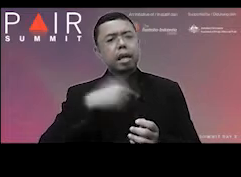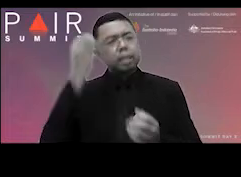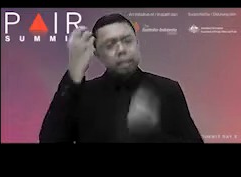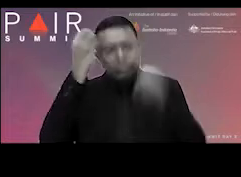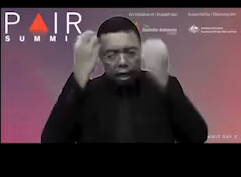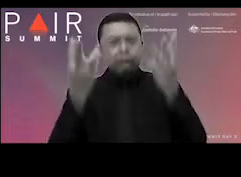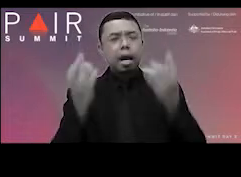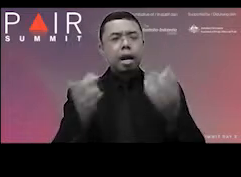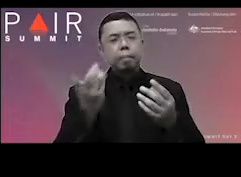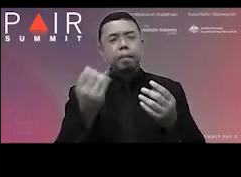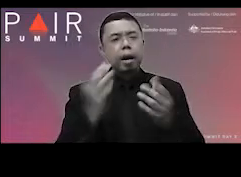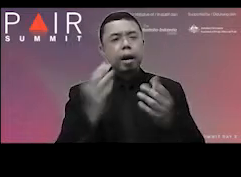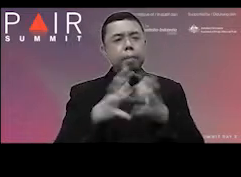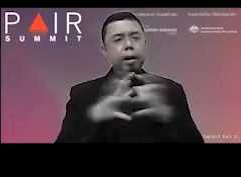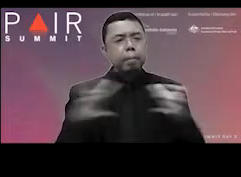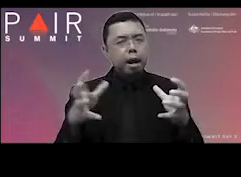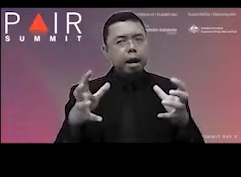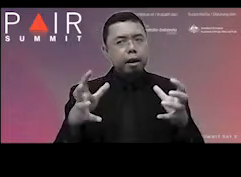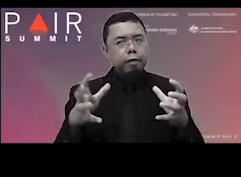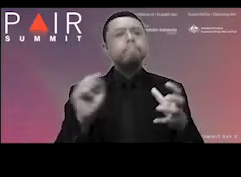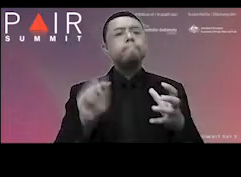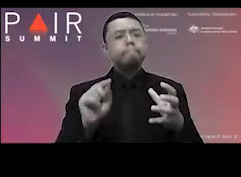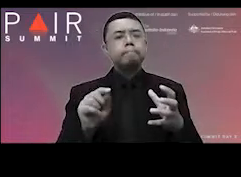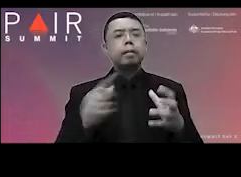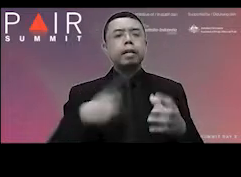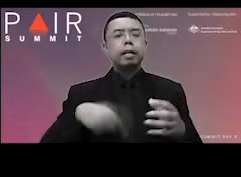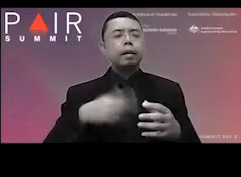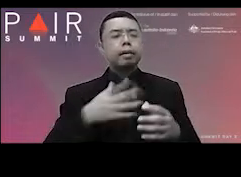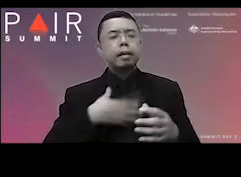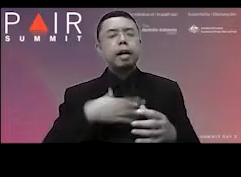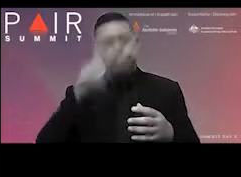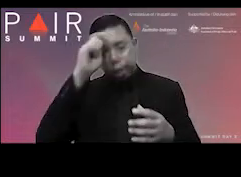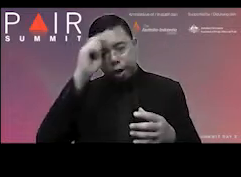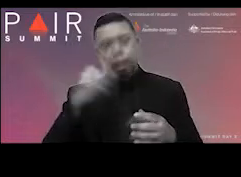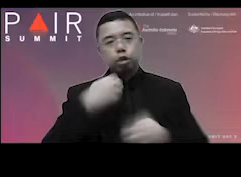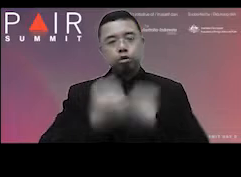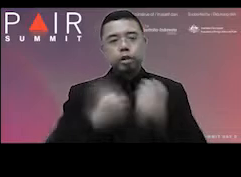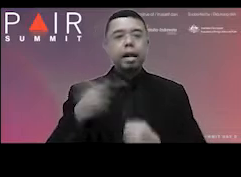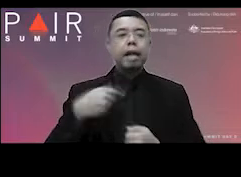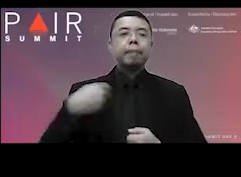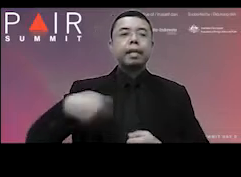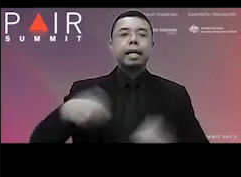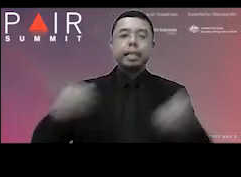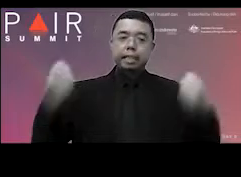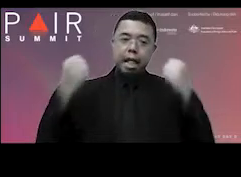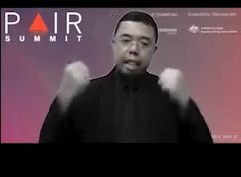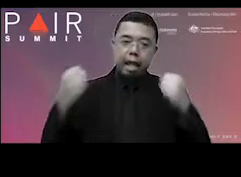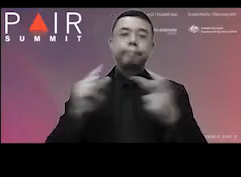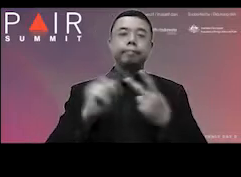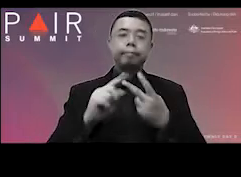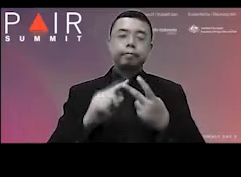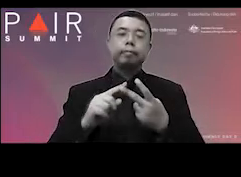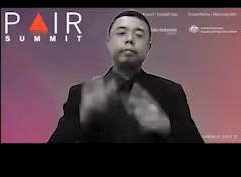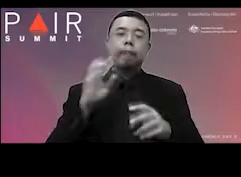really appreciate responses and efforts from Ministry of Health, and we are looking forward to having further great development. And